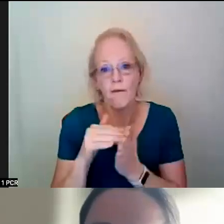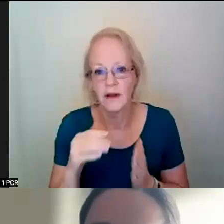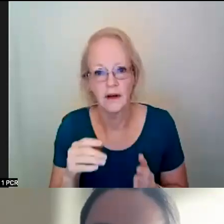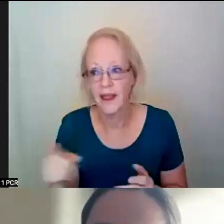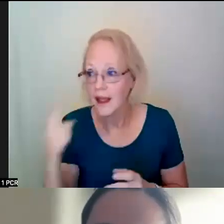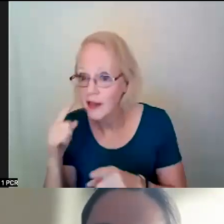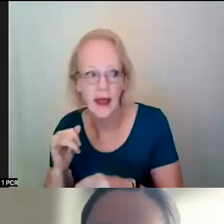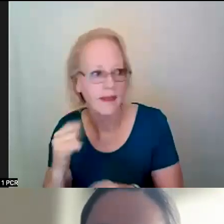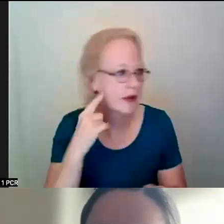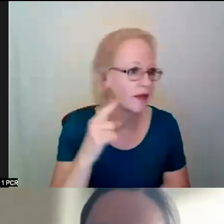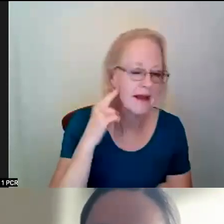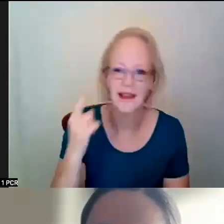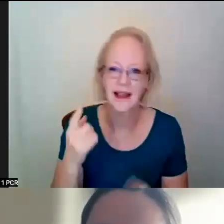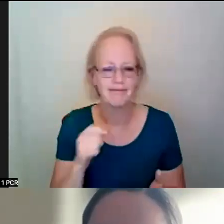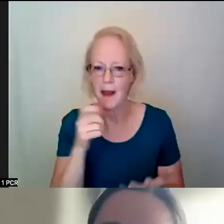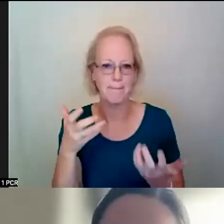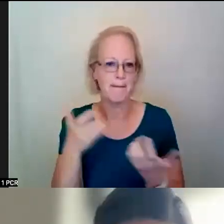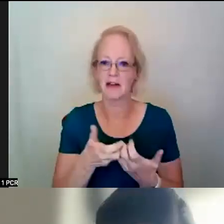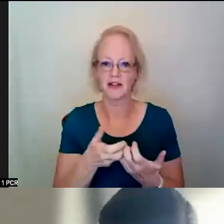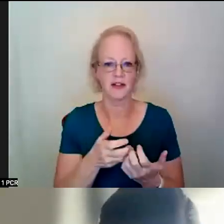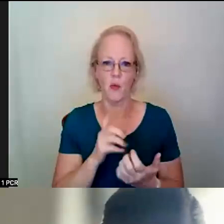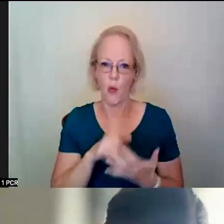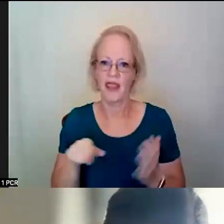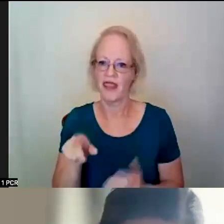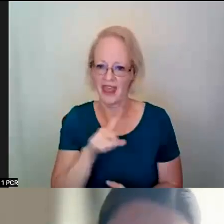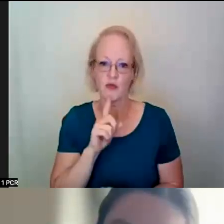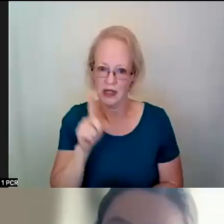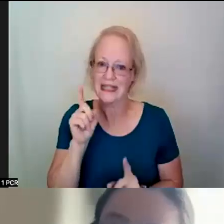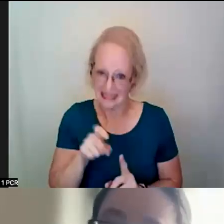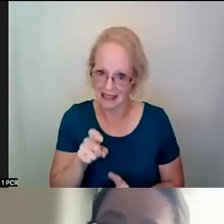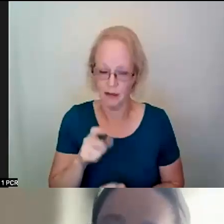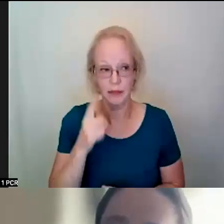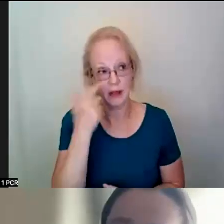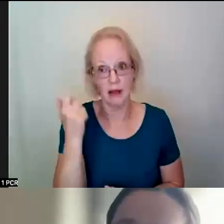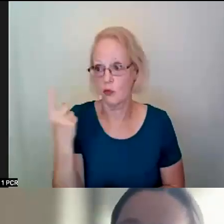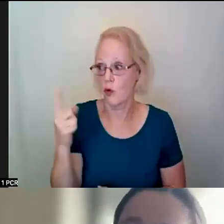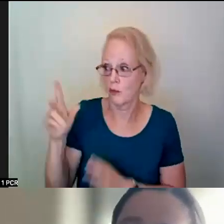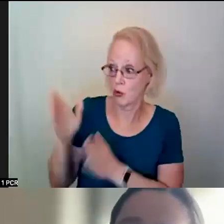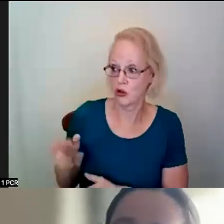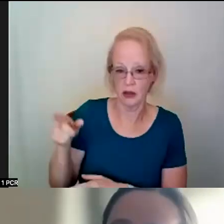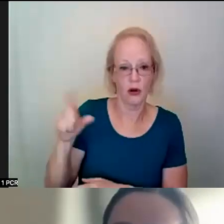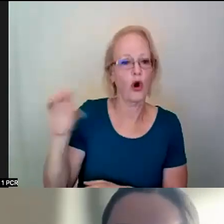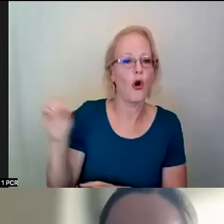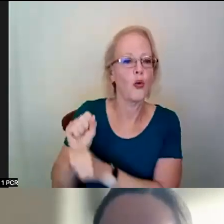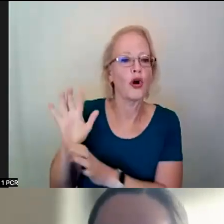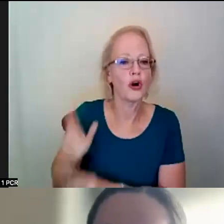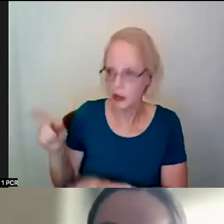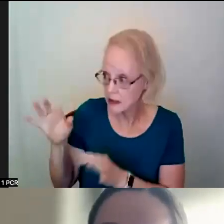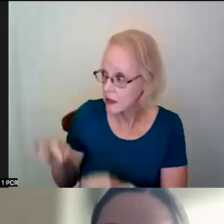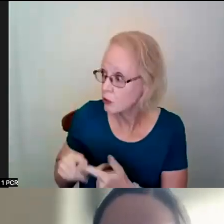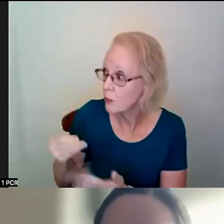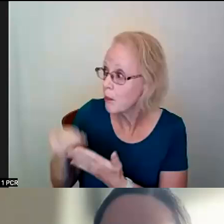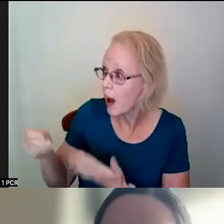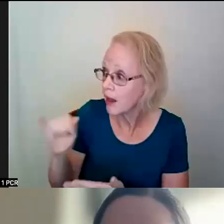their particular need, because somebody's coworker decided to buy an annuity doesn't mean that you